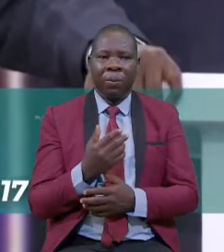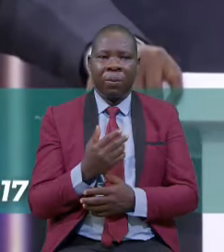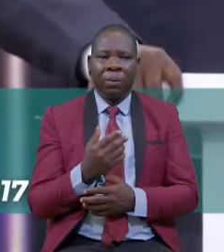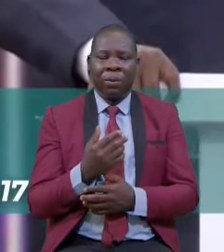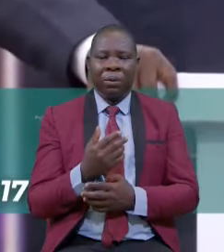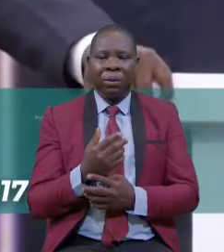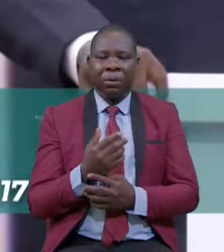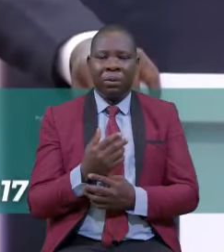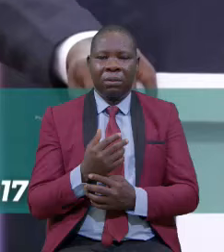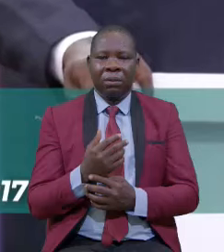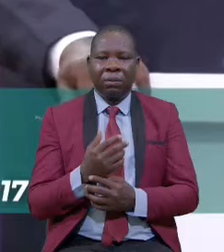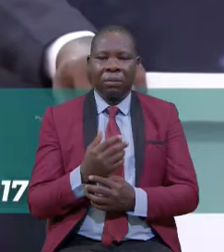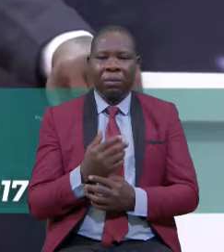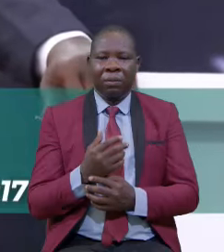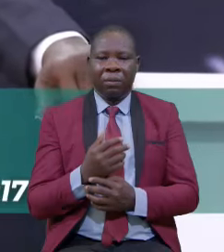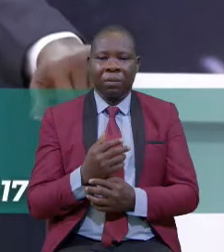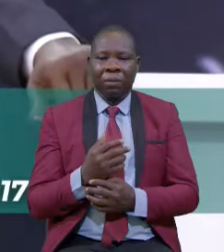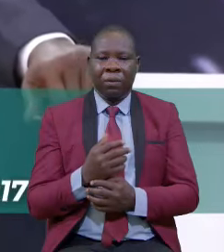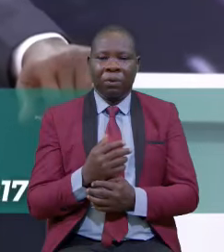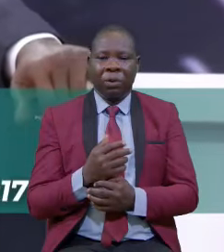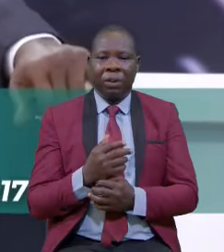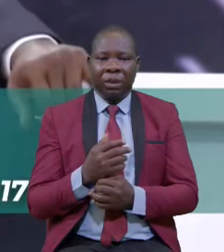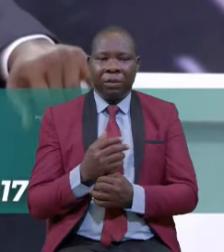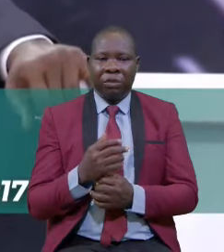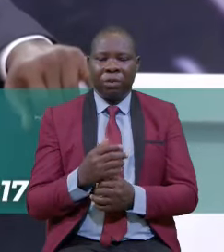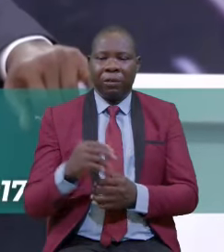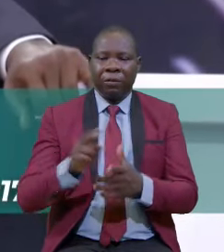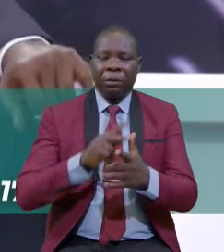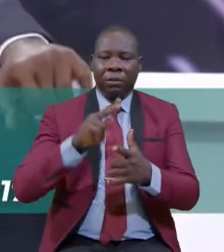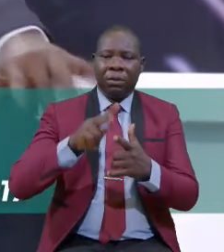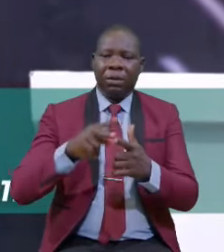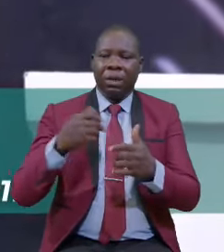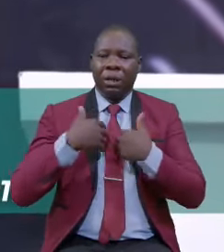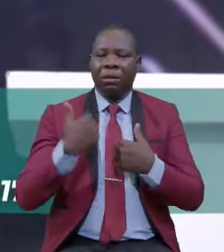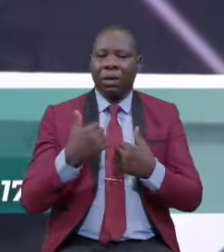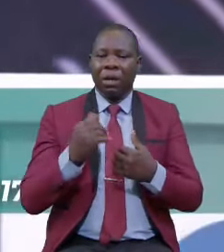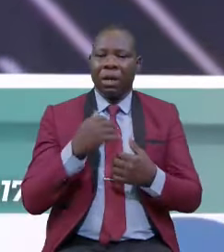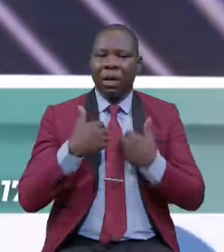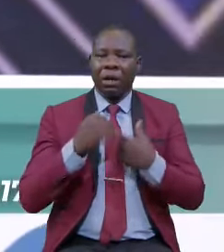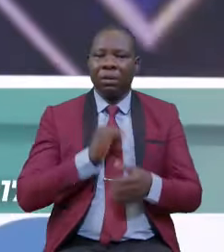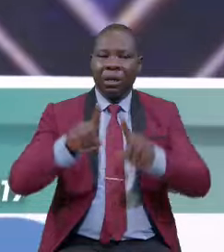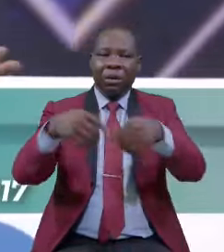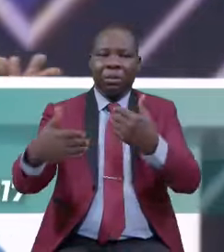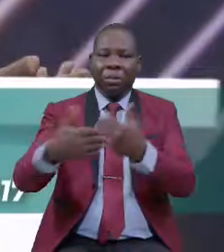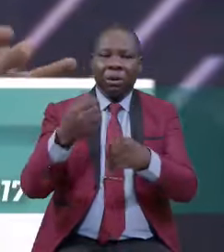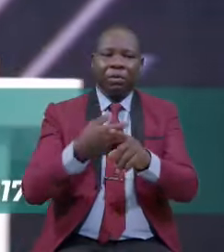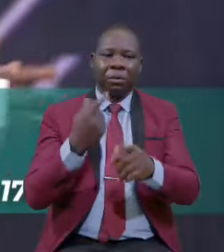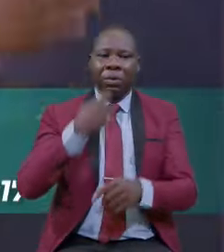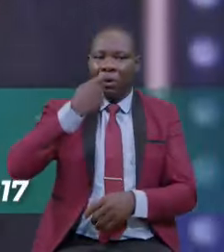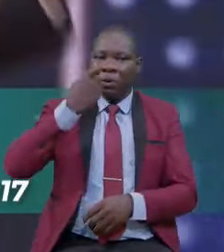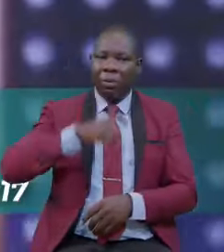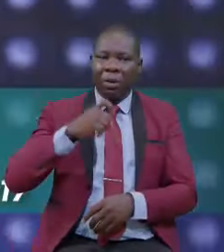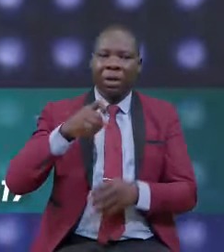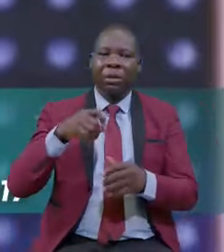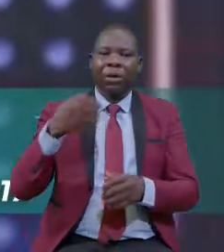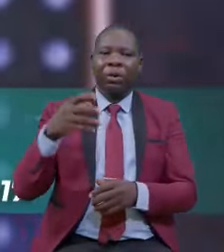the farm. Neither have I gone back from the commandment of his house. And then the walls and the